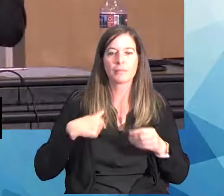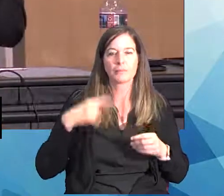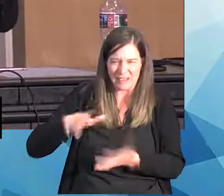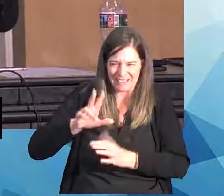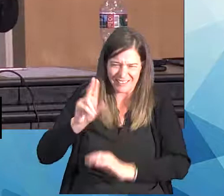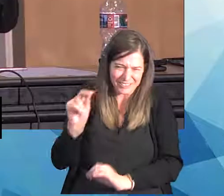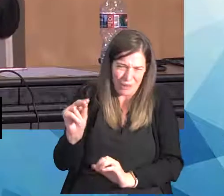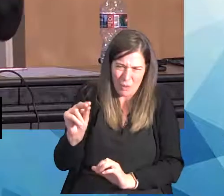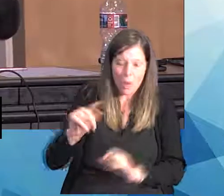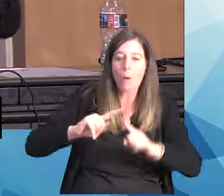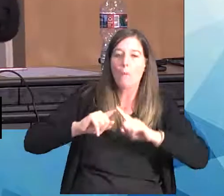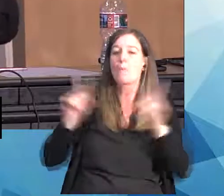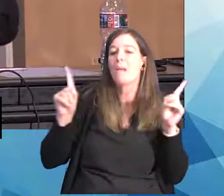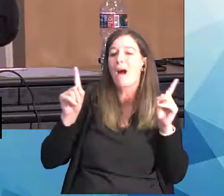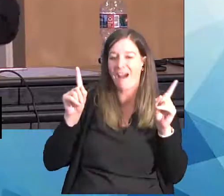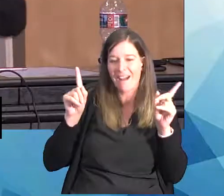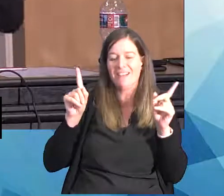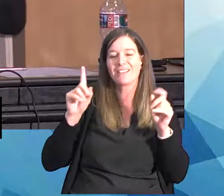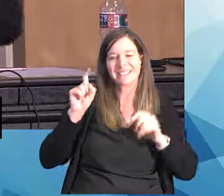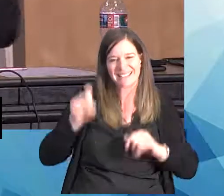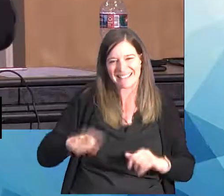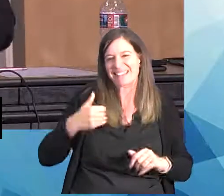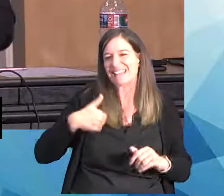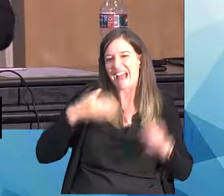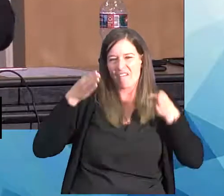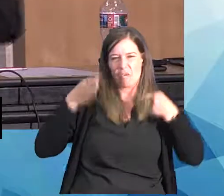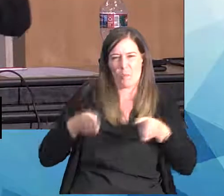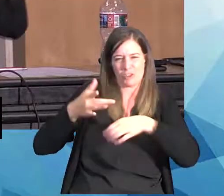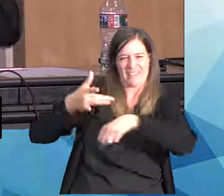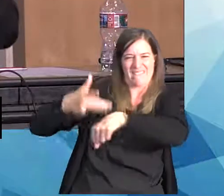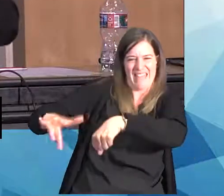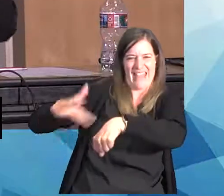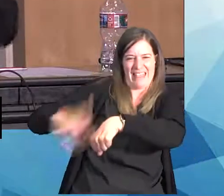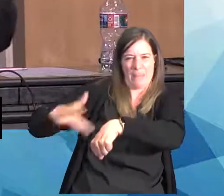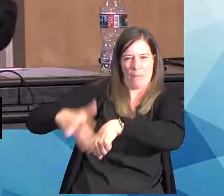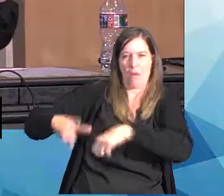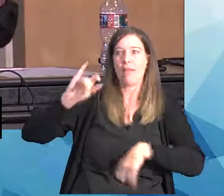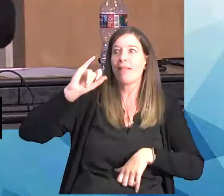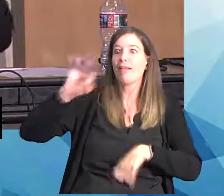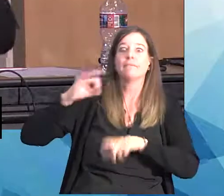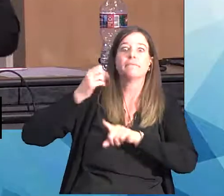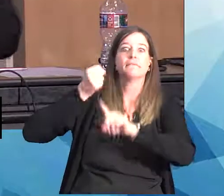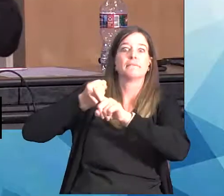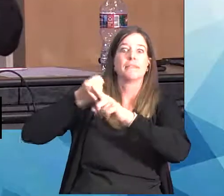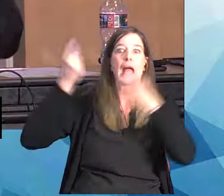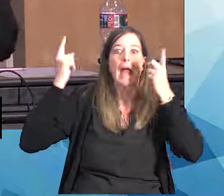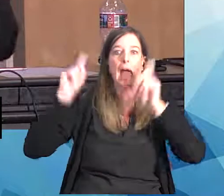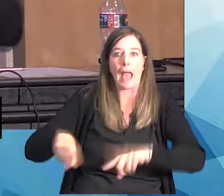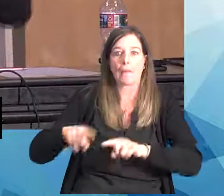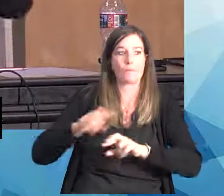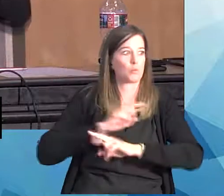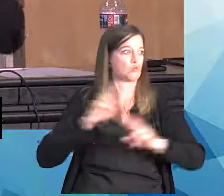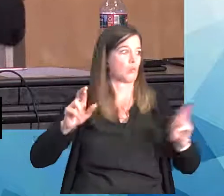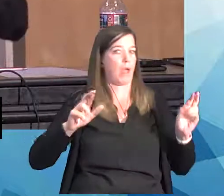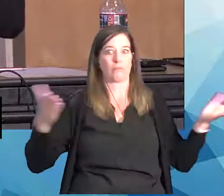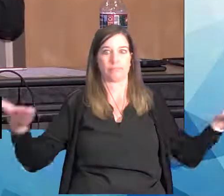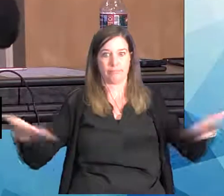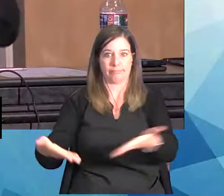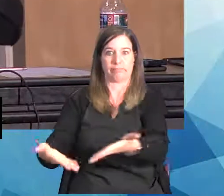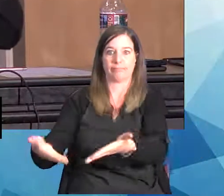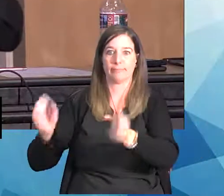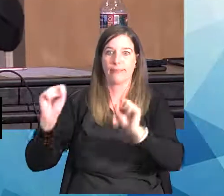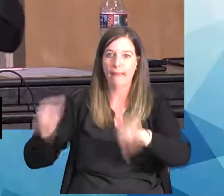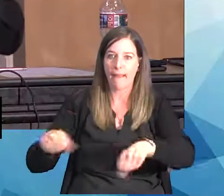to considerations will arise. So we need to make sure that we, of course, consider our recent